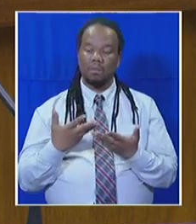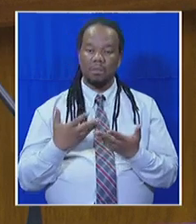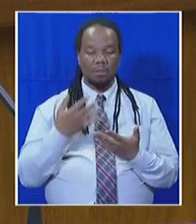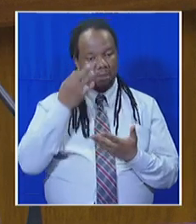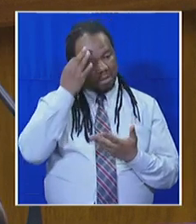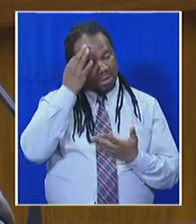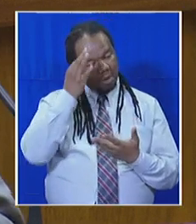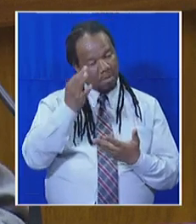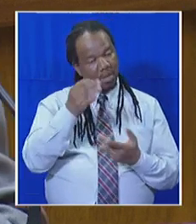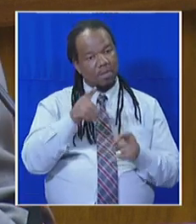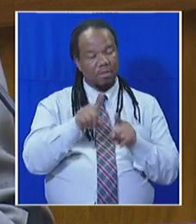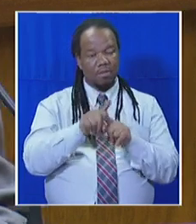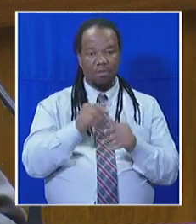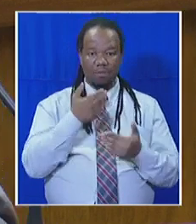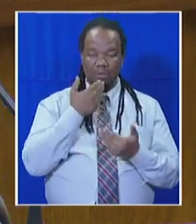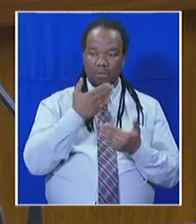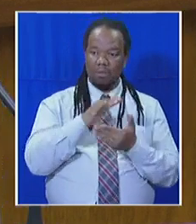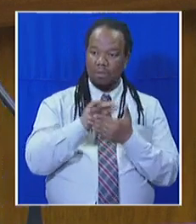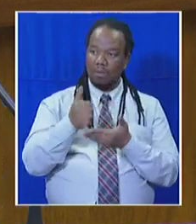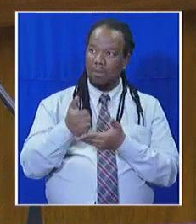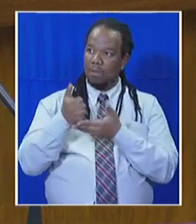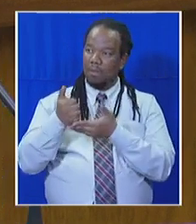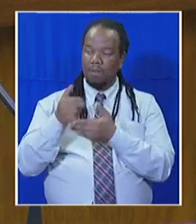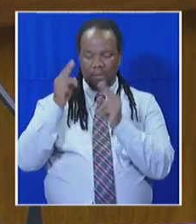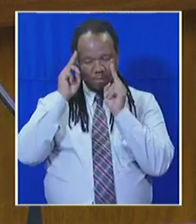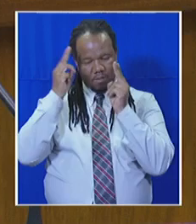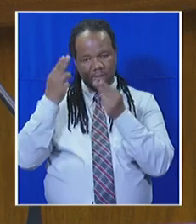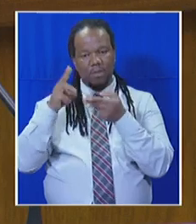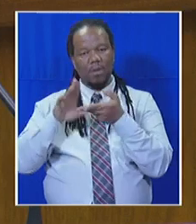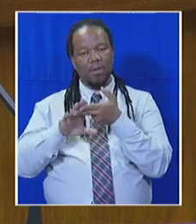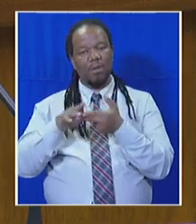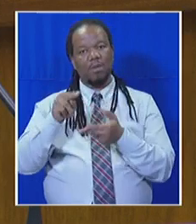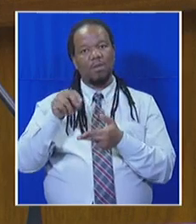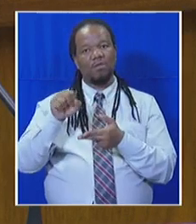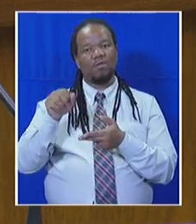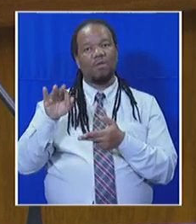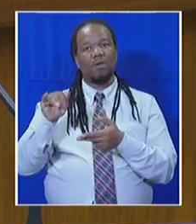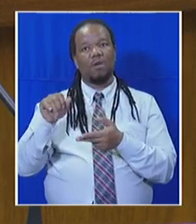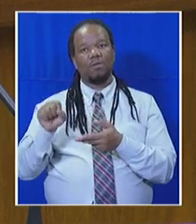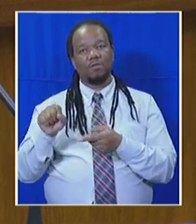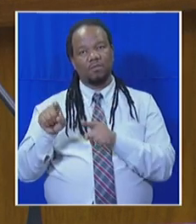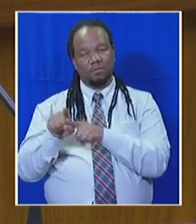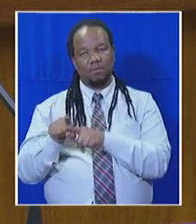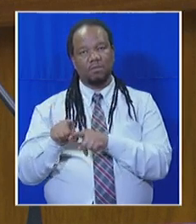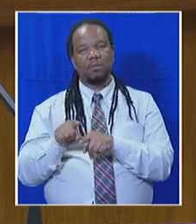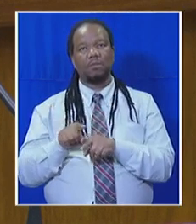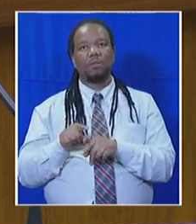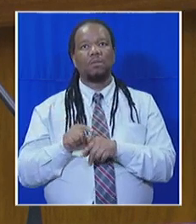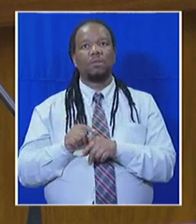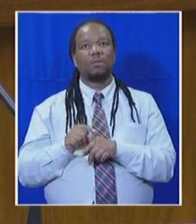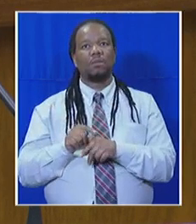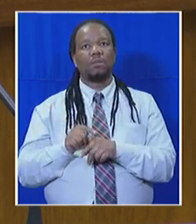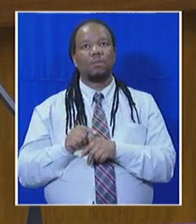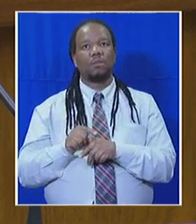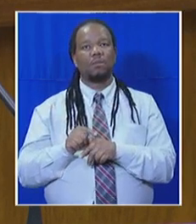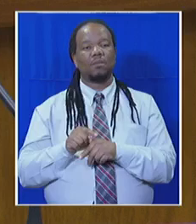funding model of the National Student Financial Aid Scheme would also be carried out. It would be proper, therefore,